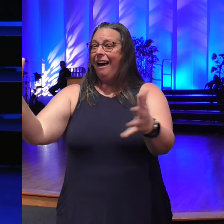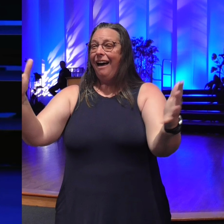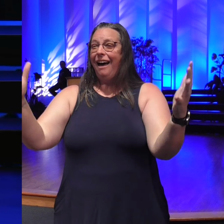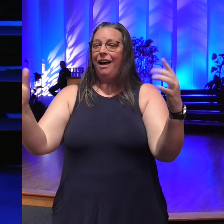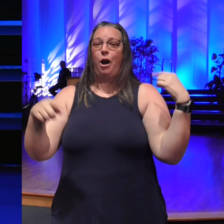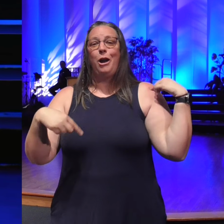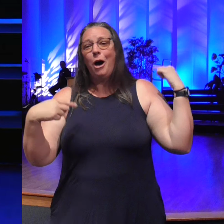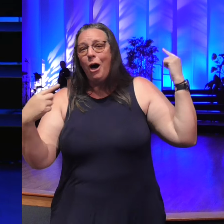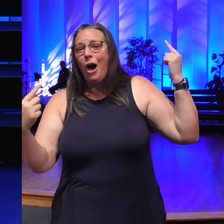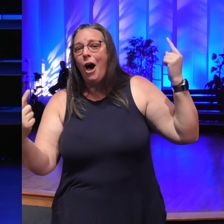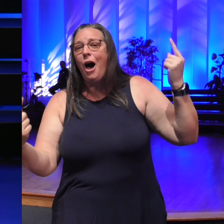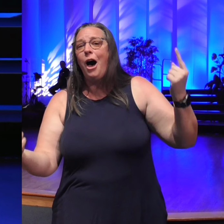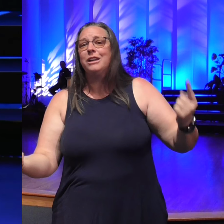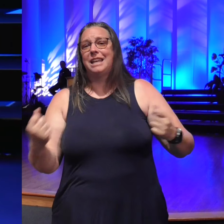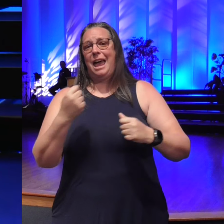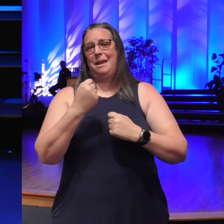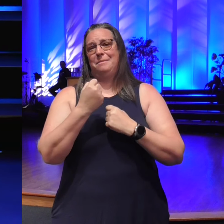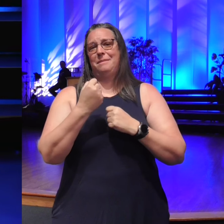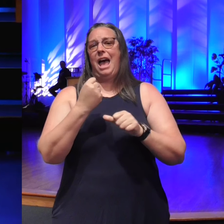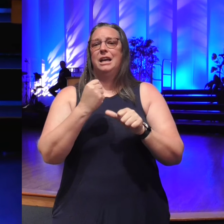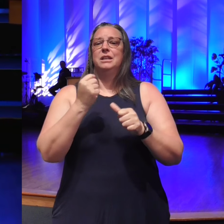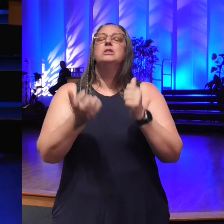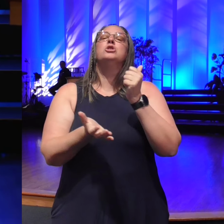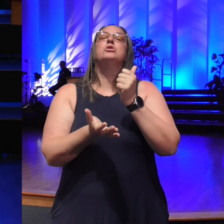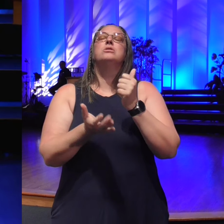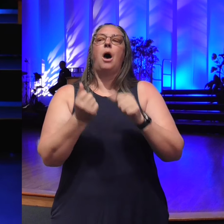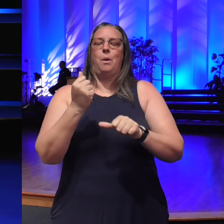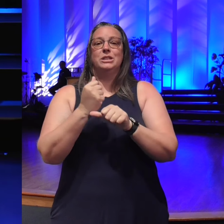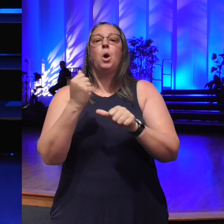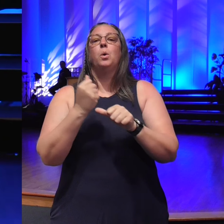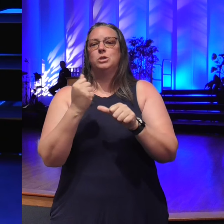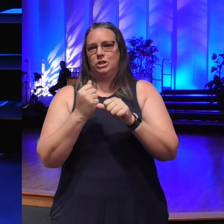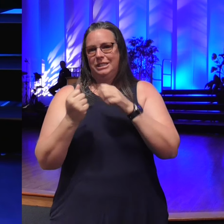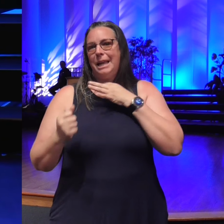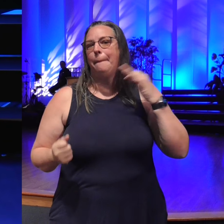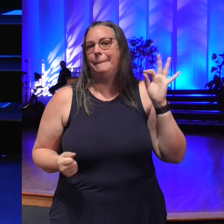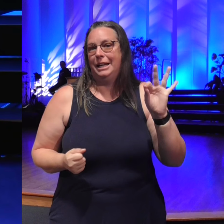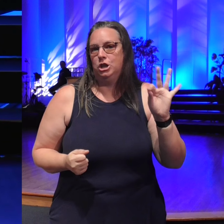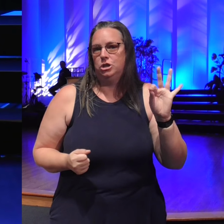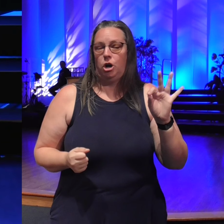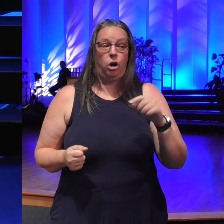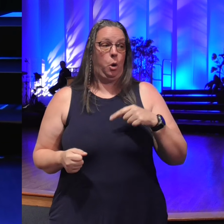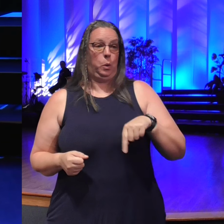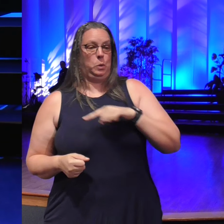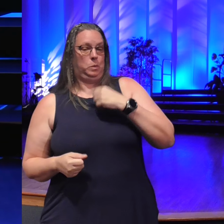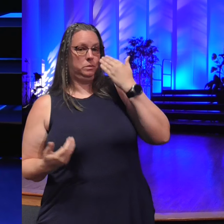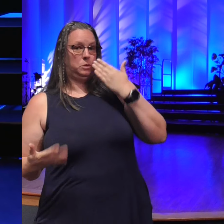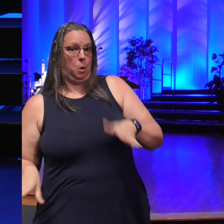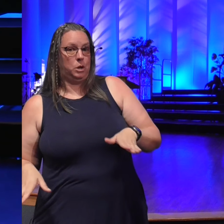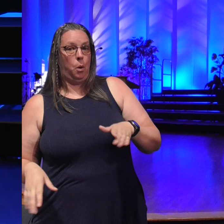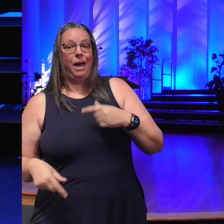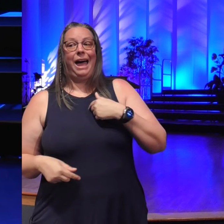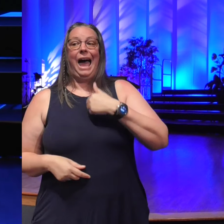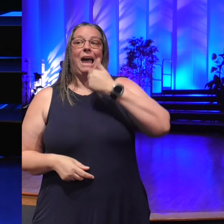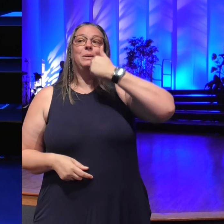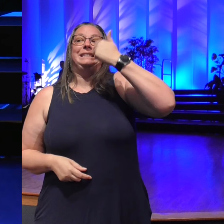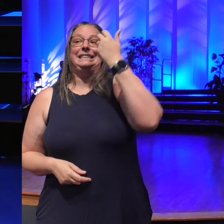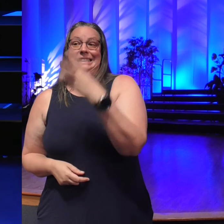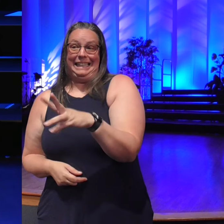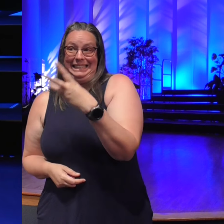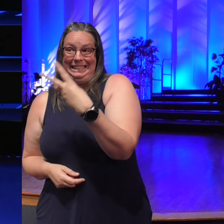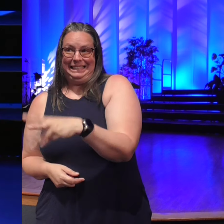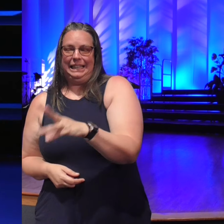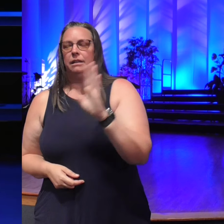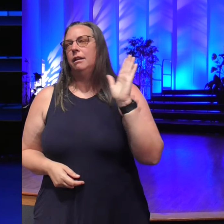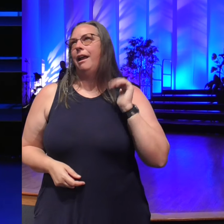Longtime beloved associate minister here at Mile High Church. Some of you don't know this, but when I was 16 years old in 1997, Lloyd